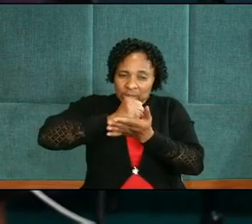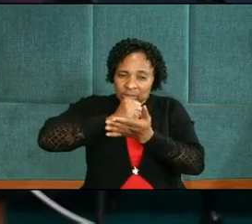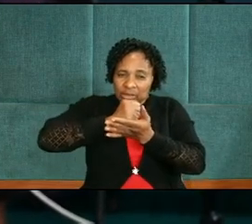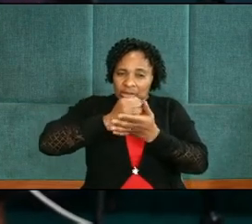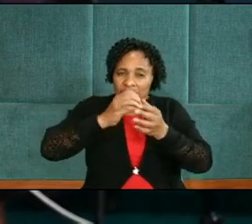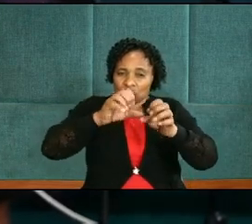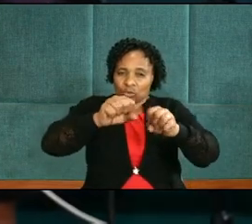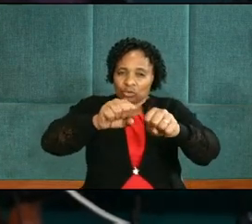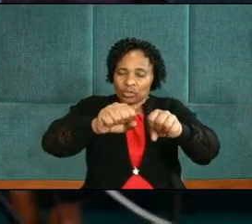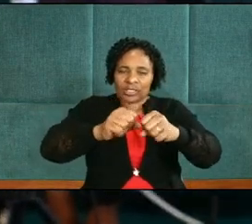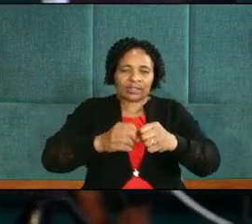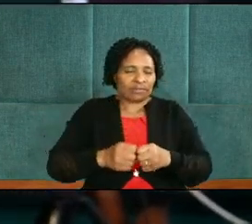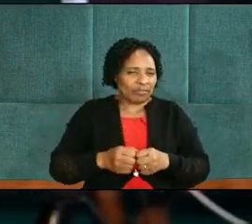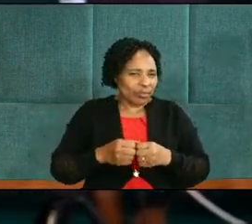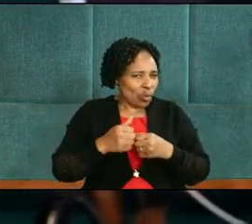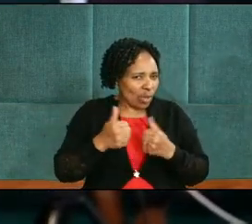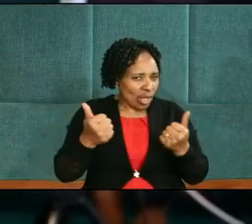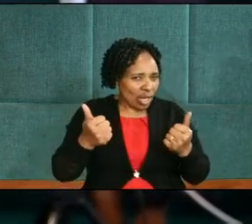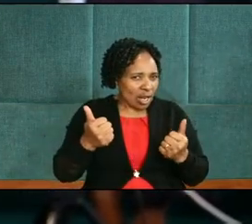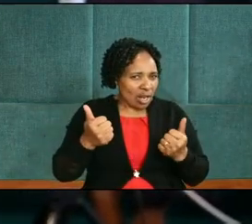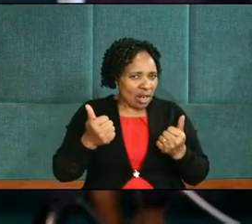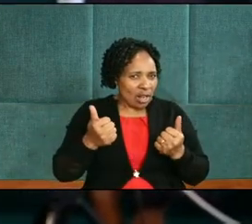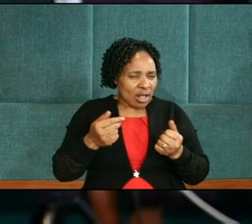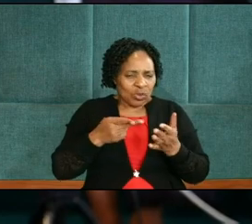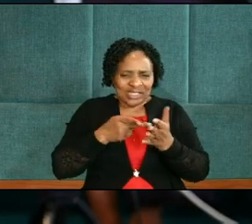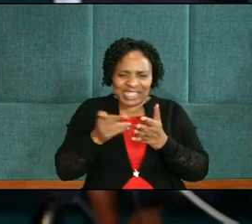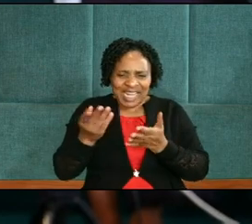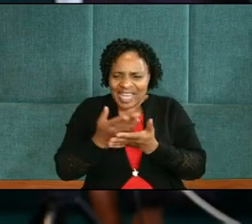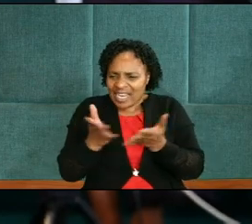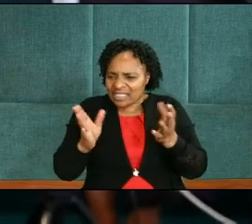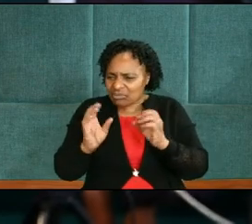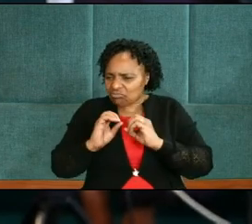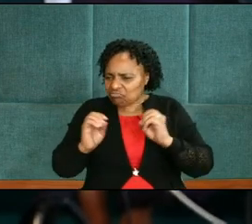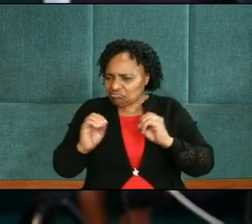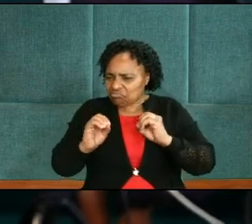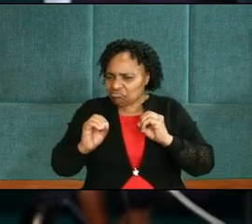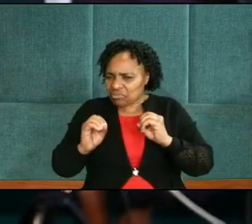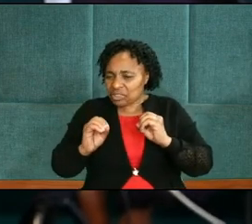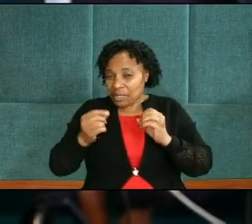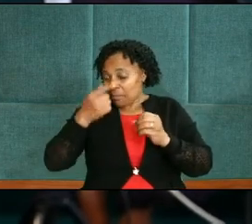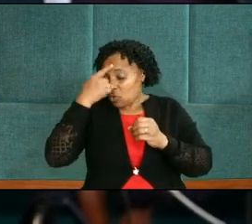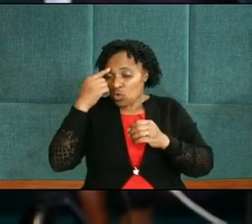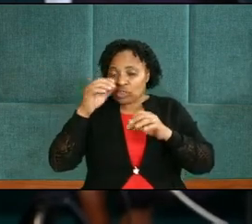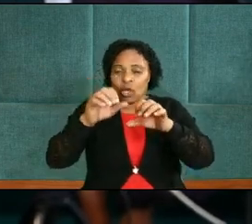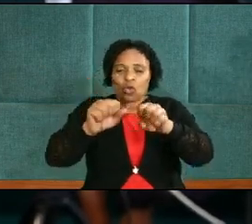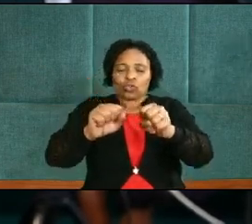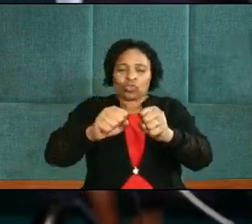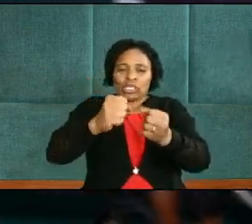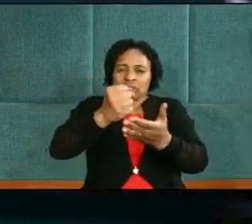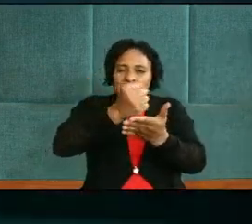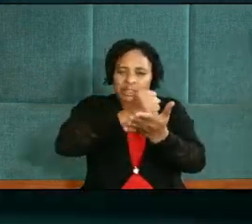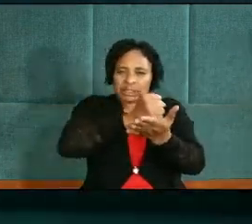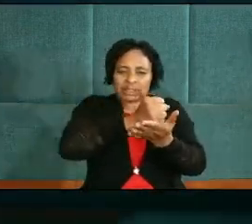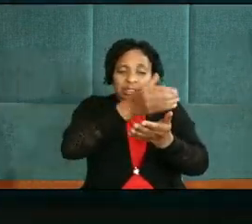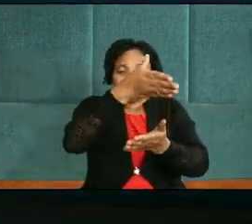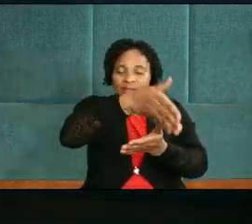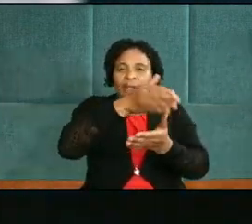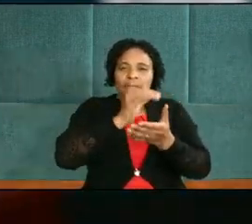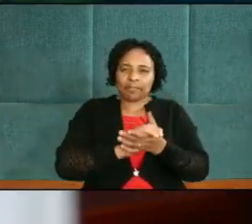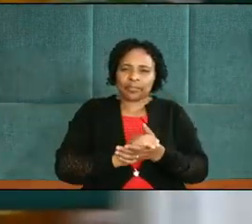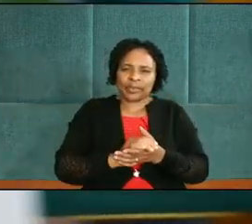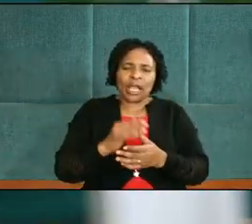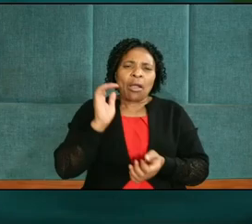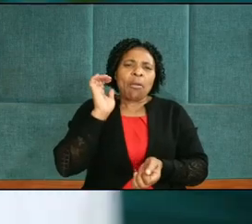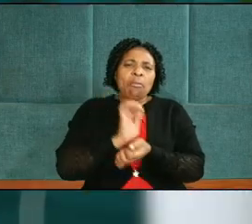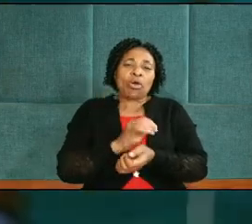with me? They can't sell that thing anymore. No. Because there's a contract on it. So Paul